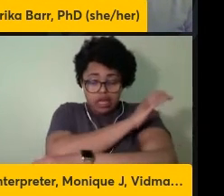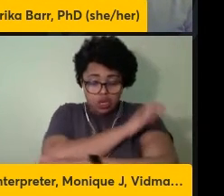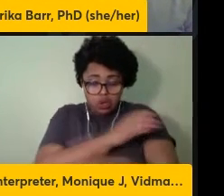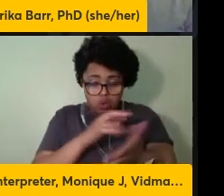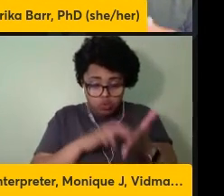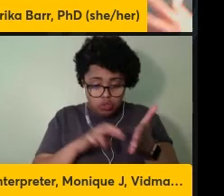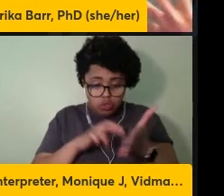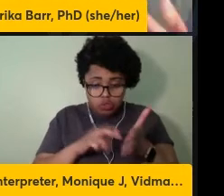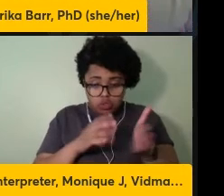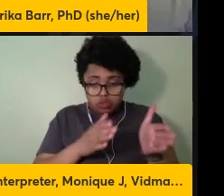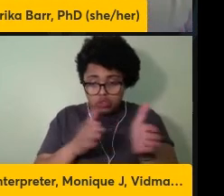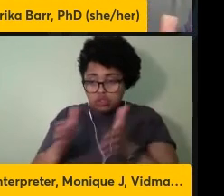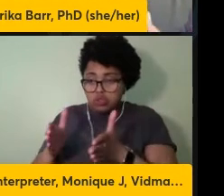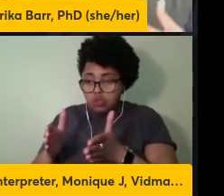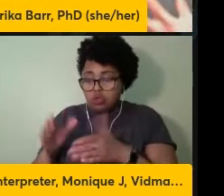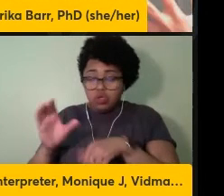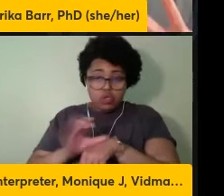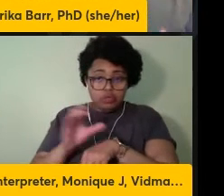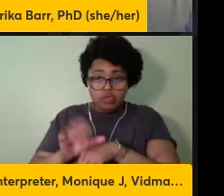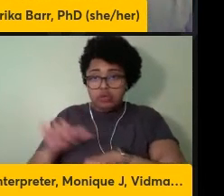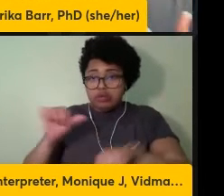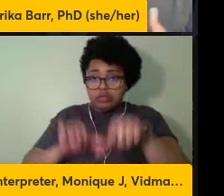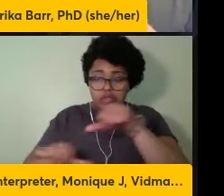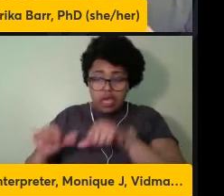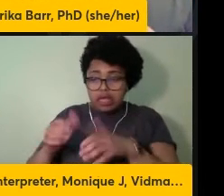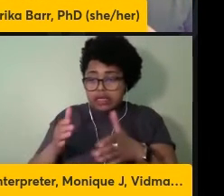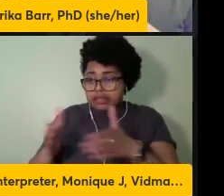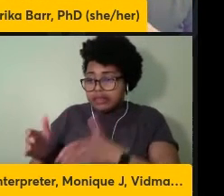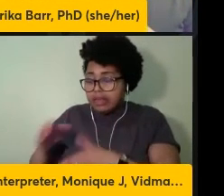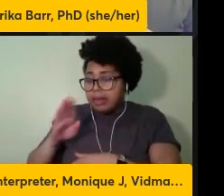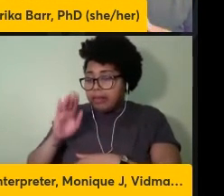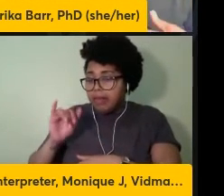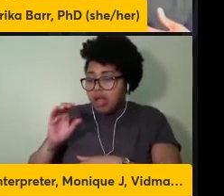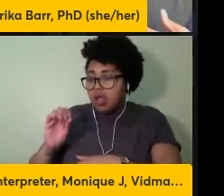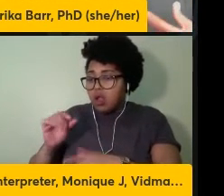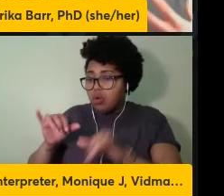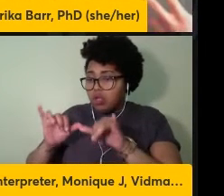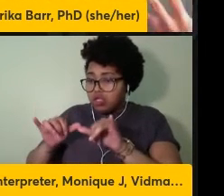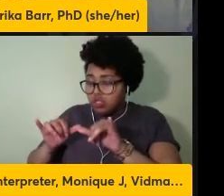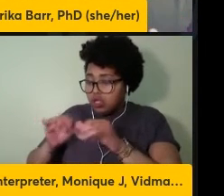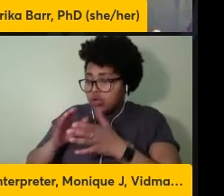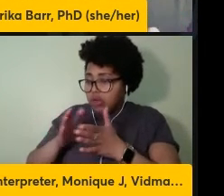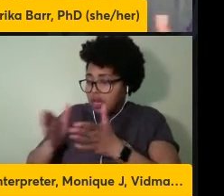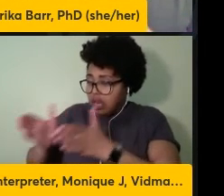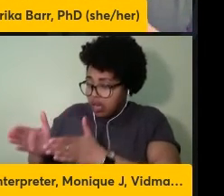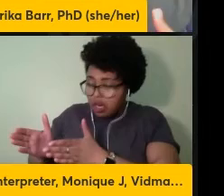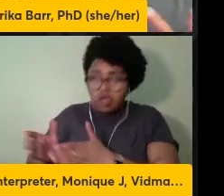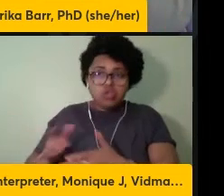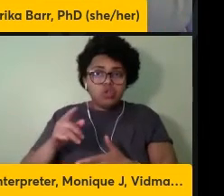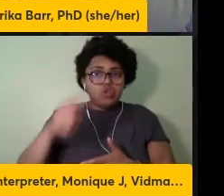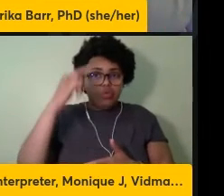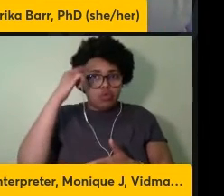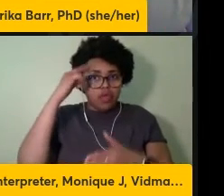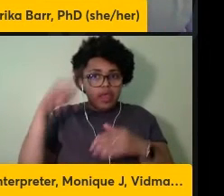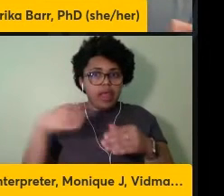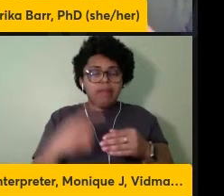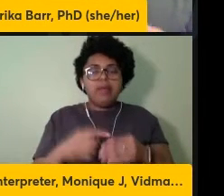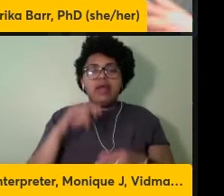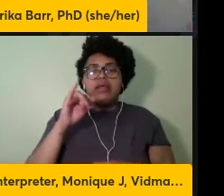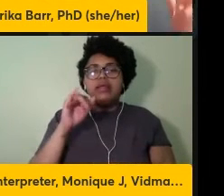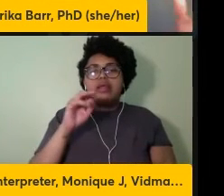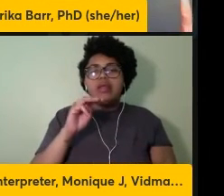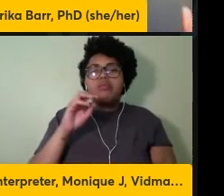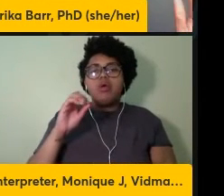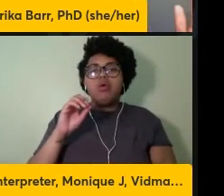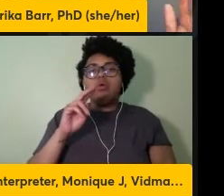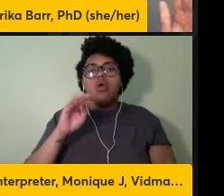I would say, computer science, bioengineering. And so whenever you think about, of course, immunology, you're like,